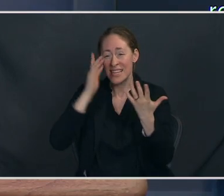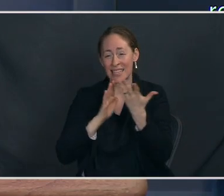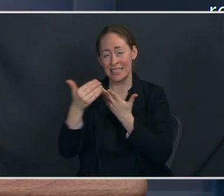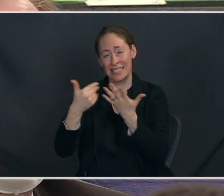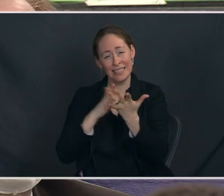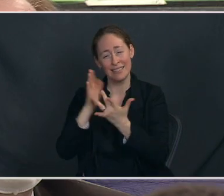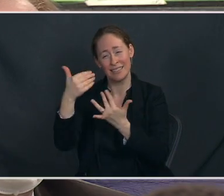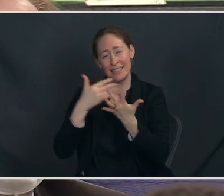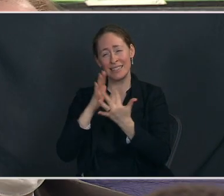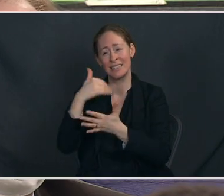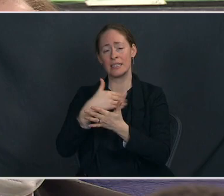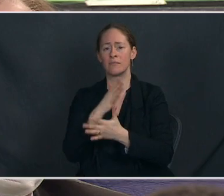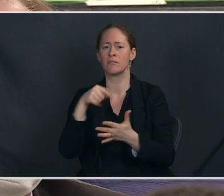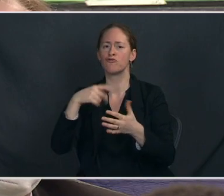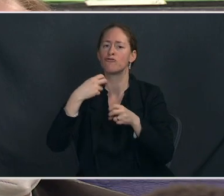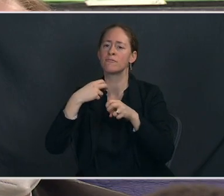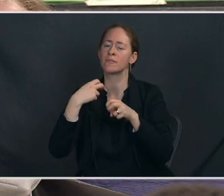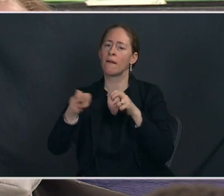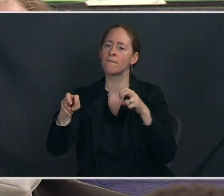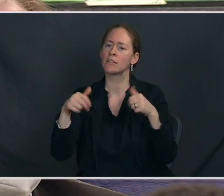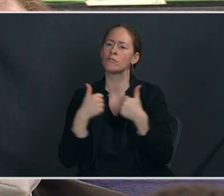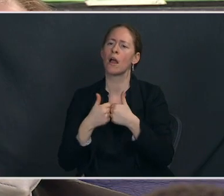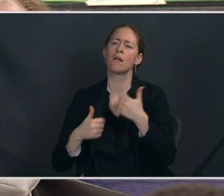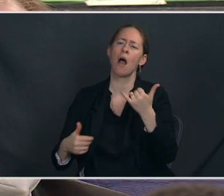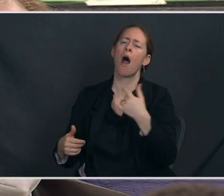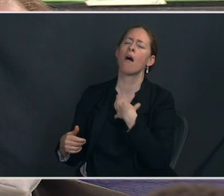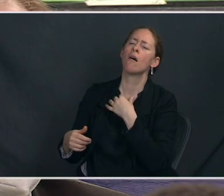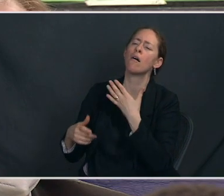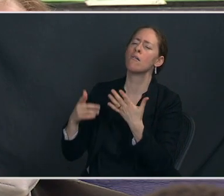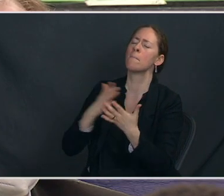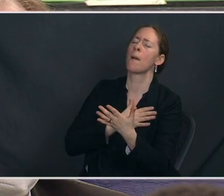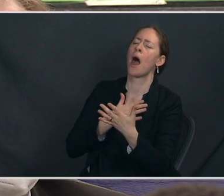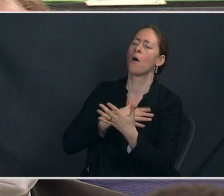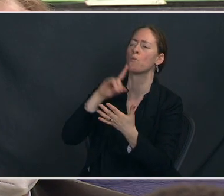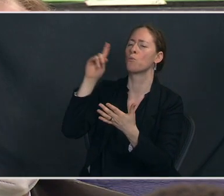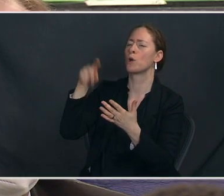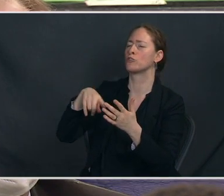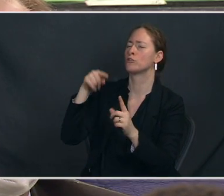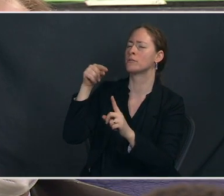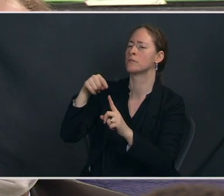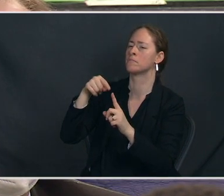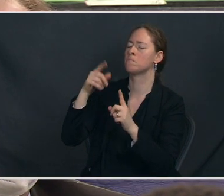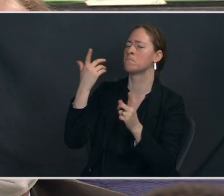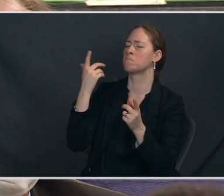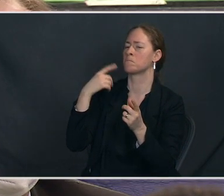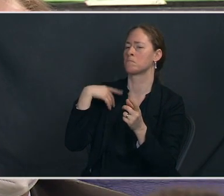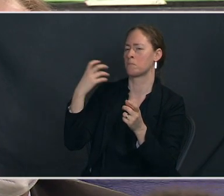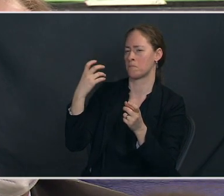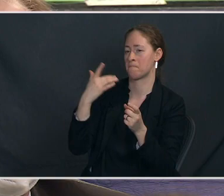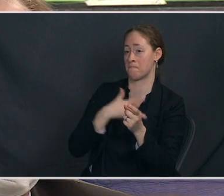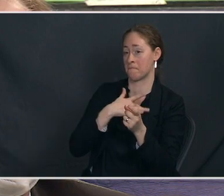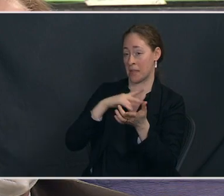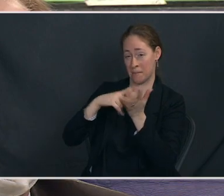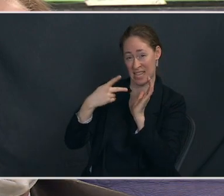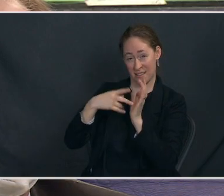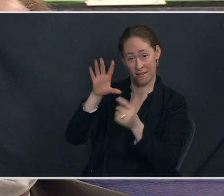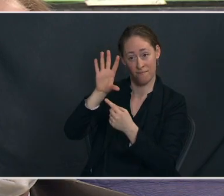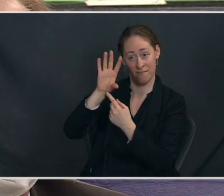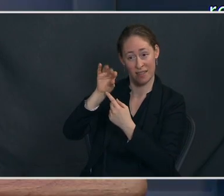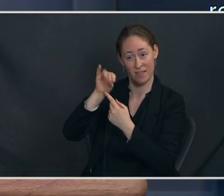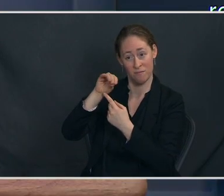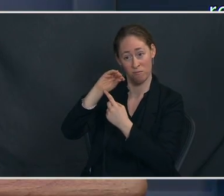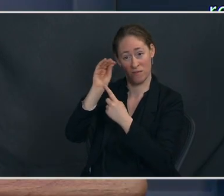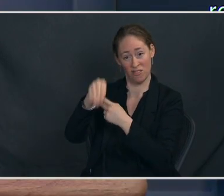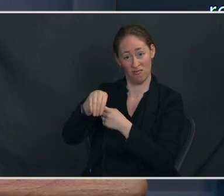data part of that question, is it accurate that there's very little racial data, or at least less than 50% of racial data coming in on vaccinations?